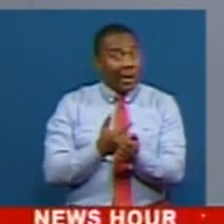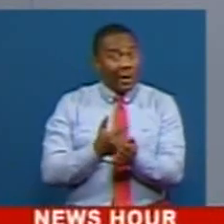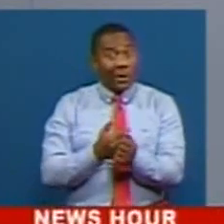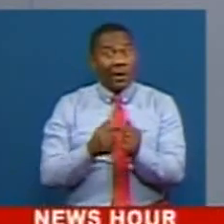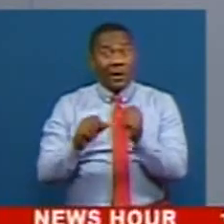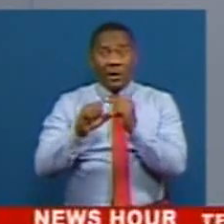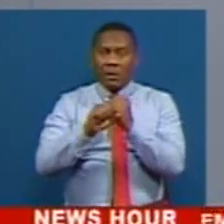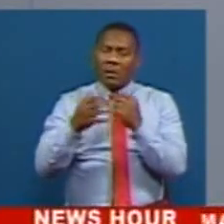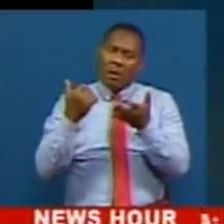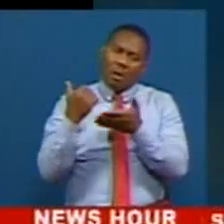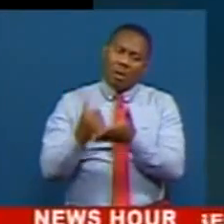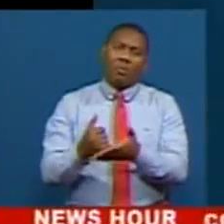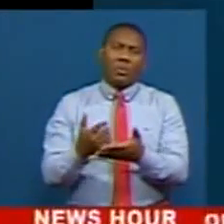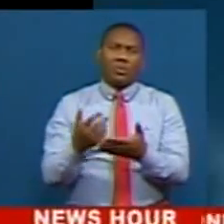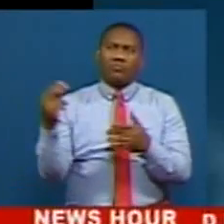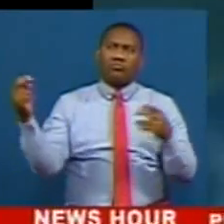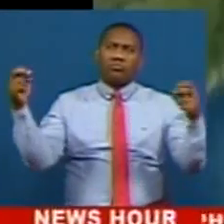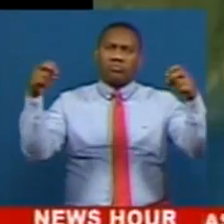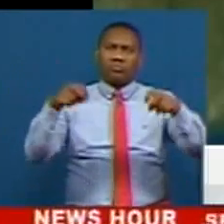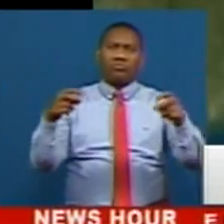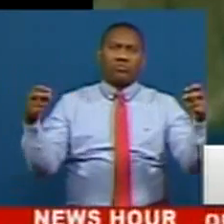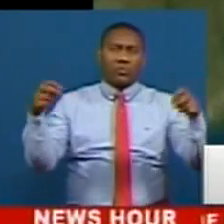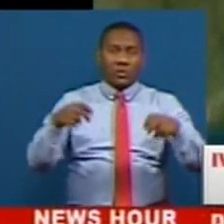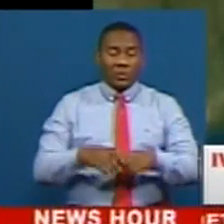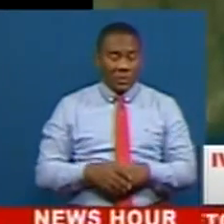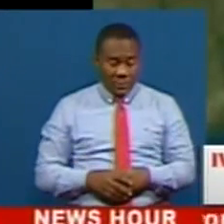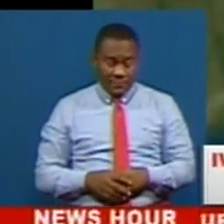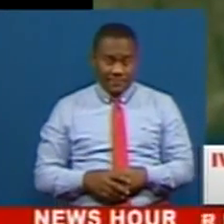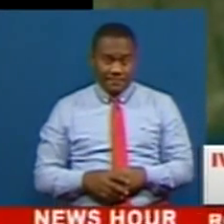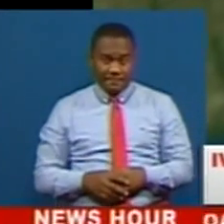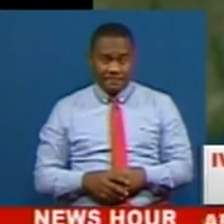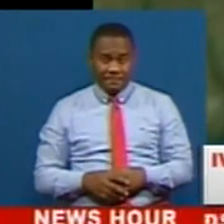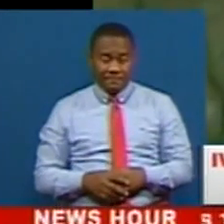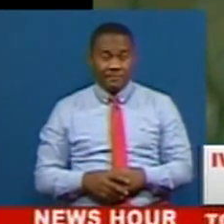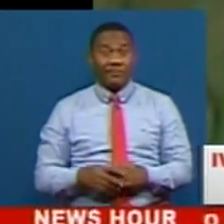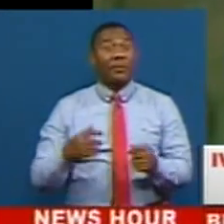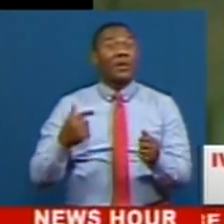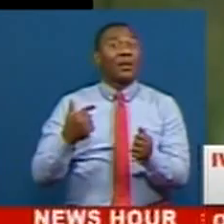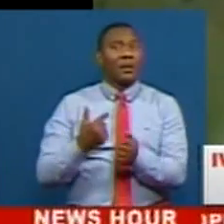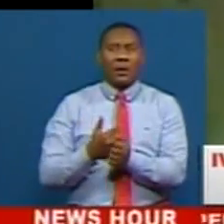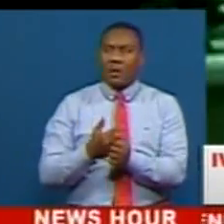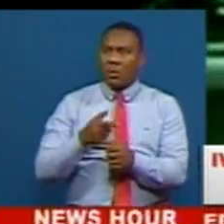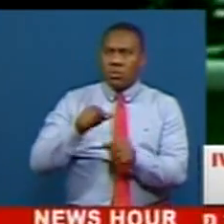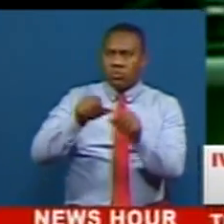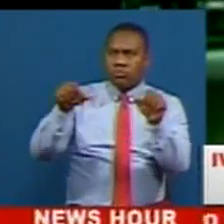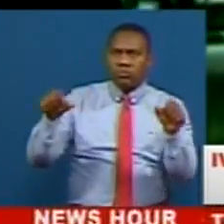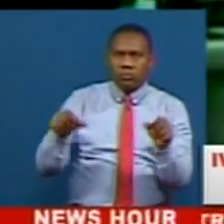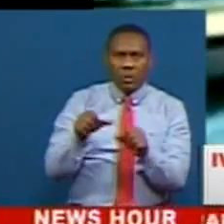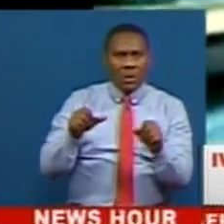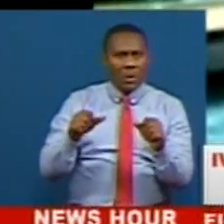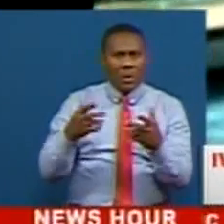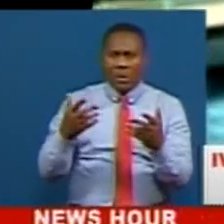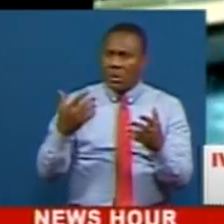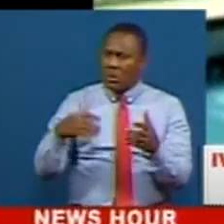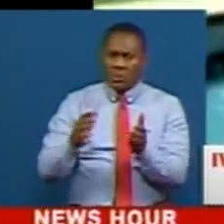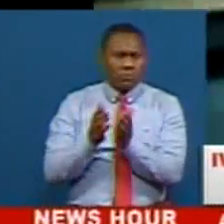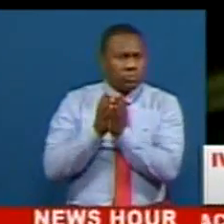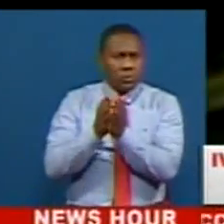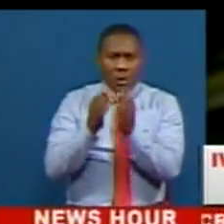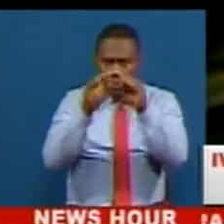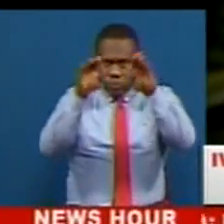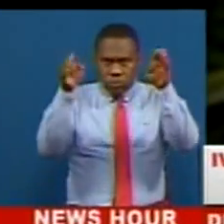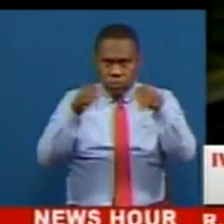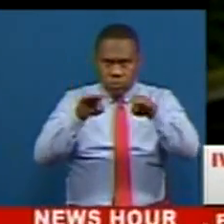and China. Ghana is well endowed with tourism potential, ranging from forts,